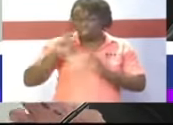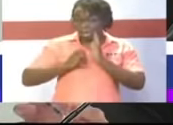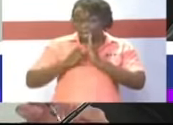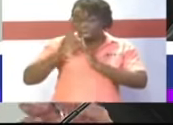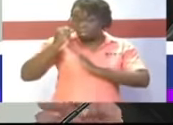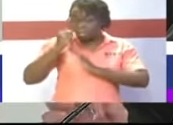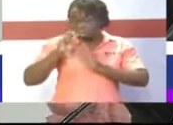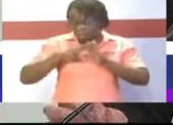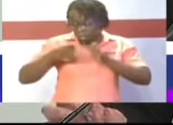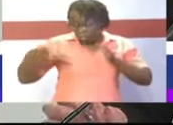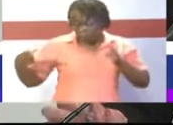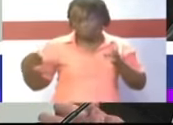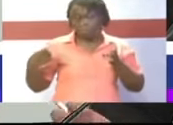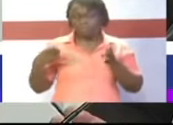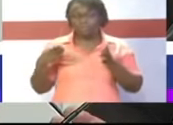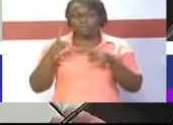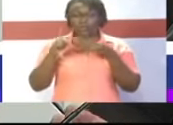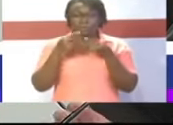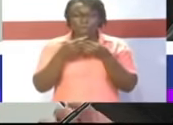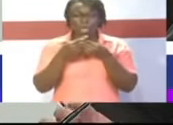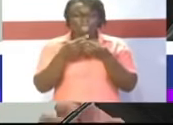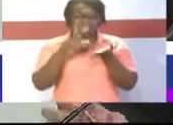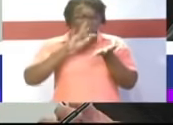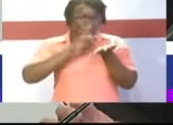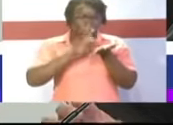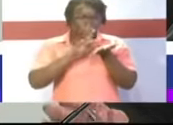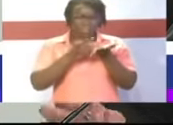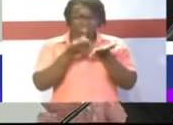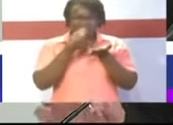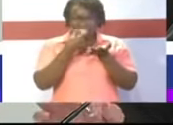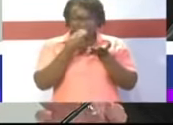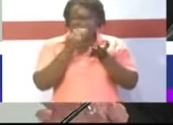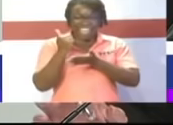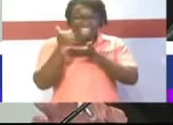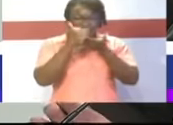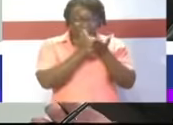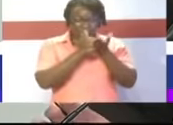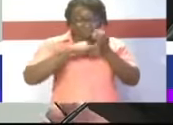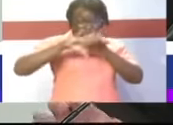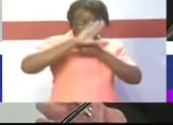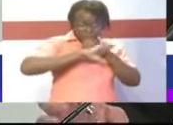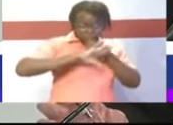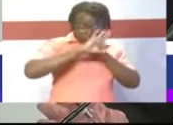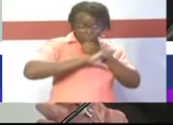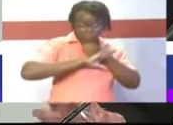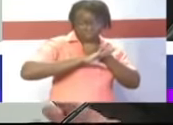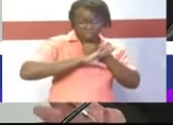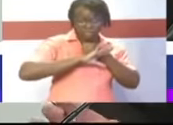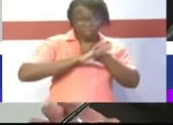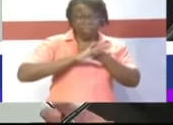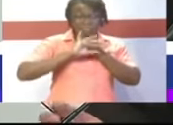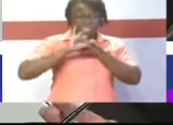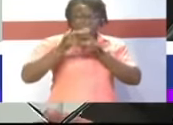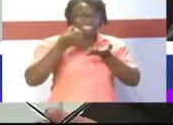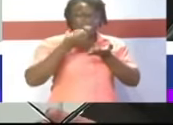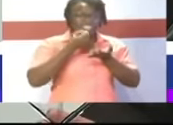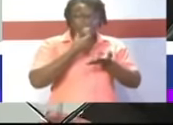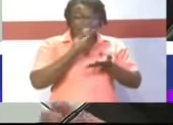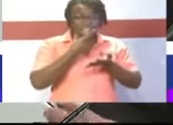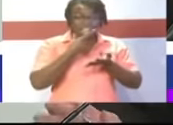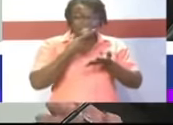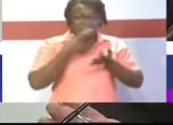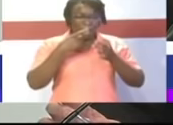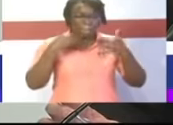whatever. When you take drugs to fight the cancer, these drugs compromise, weaken your immune